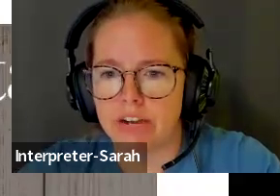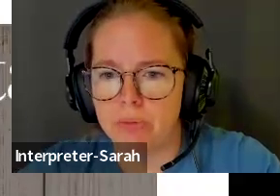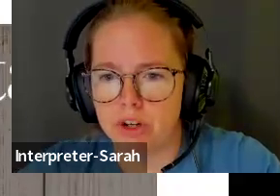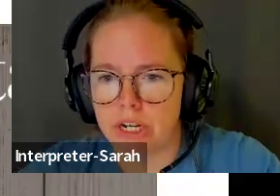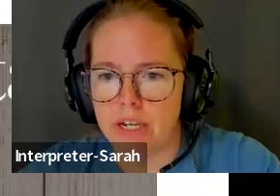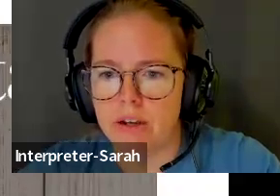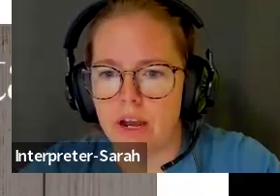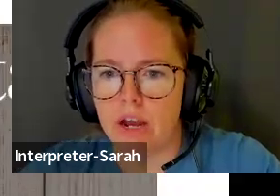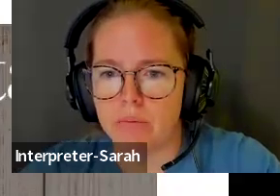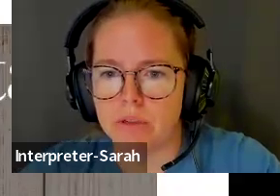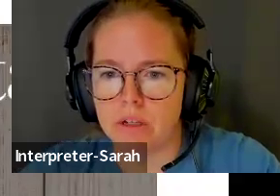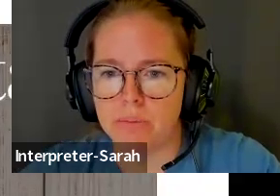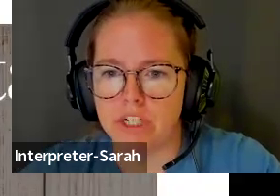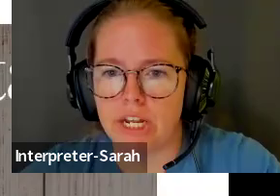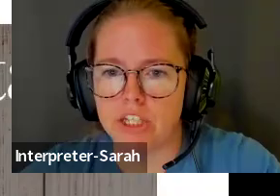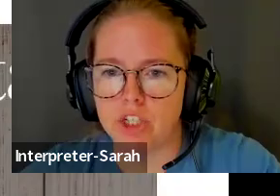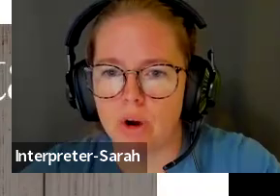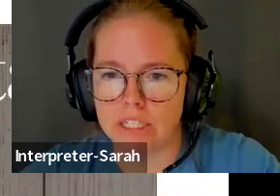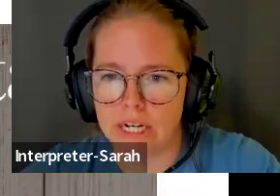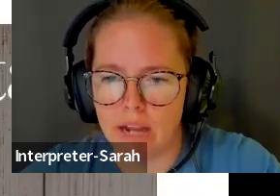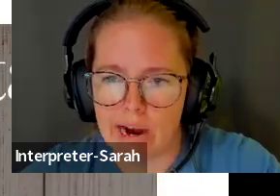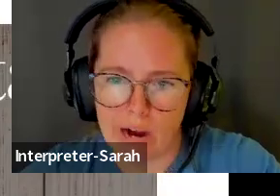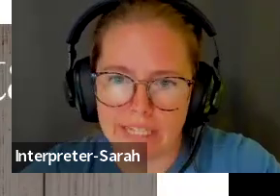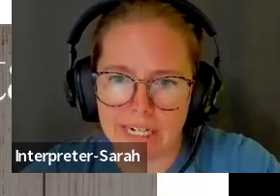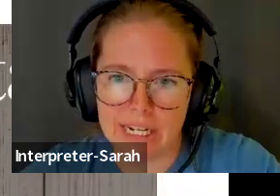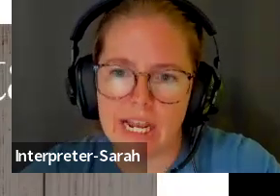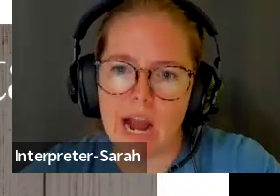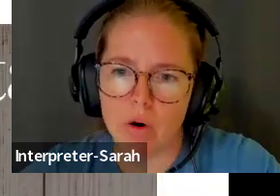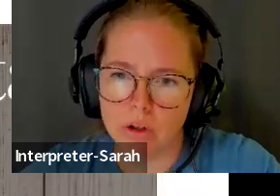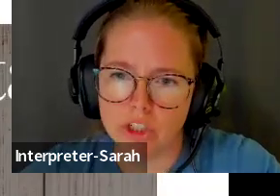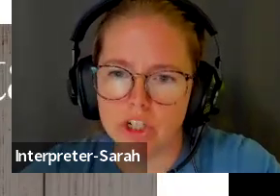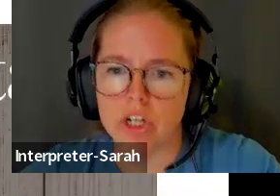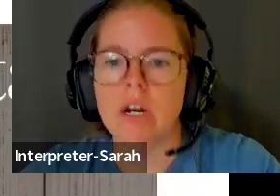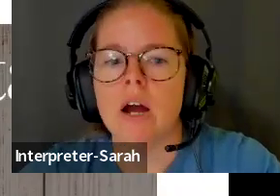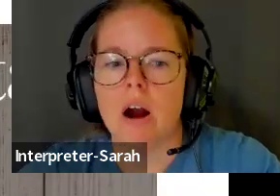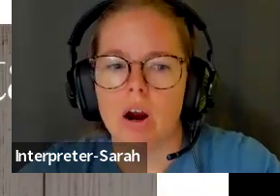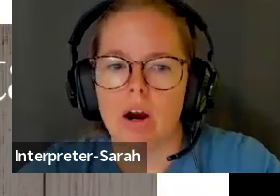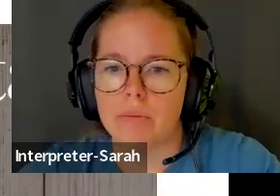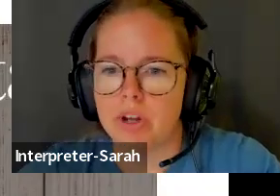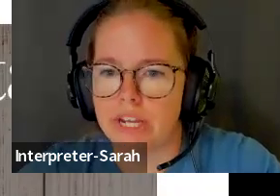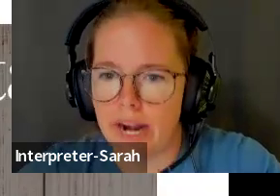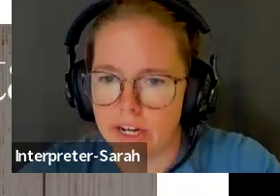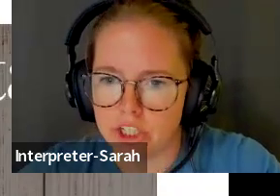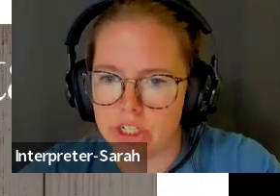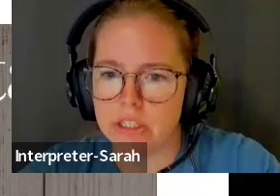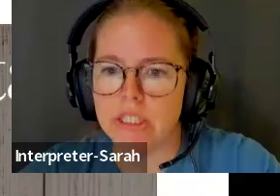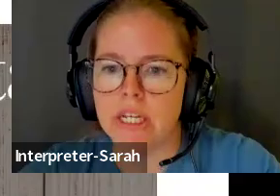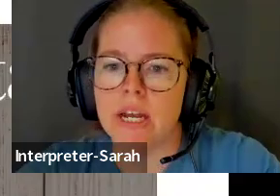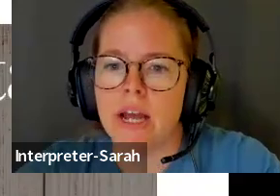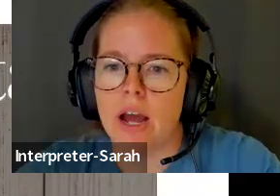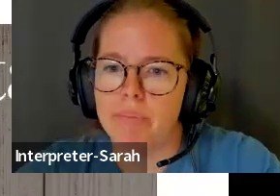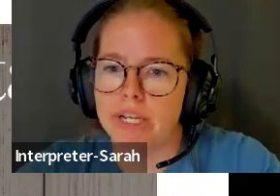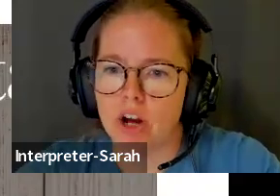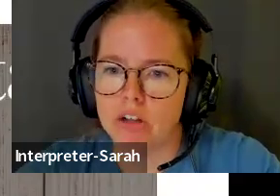pertaining to the deaf community, pertaining to our identity, our culture, our community